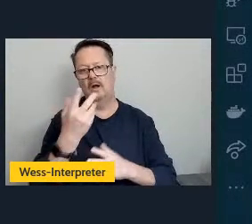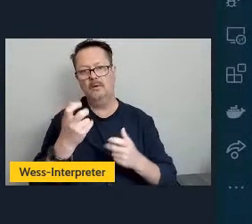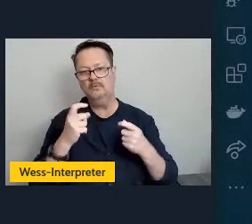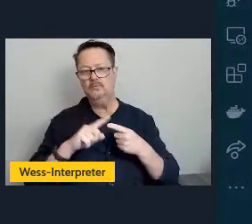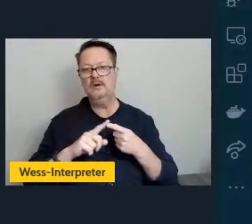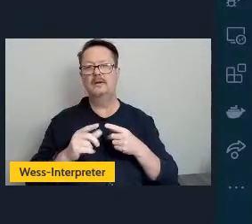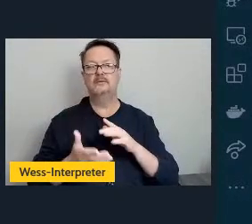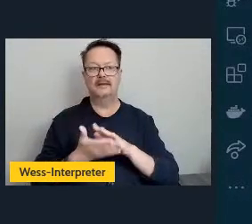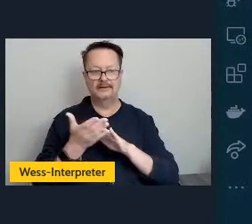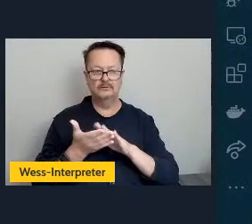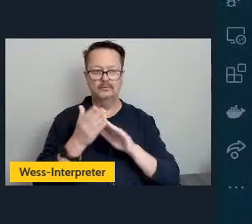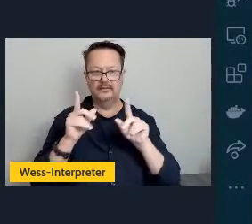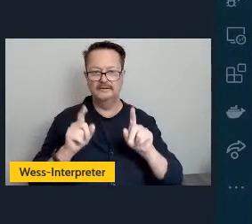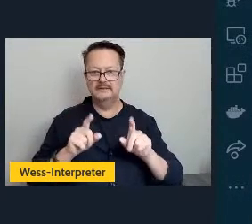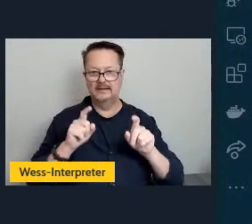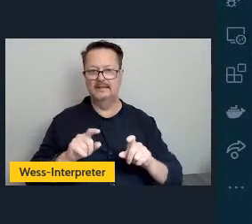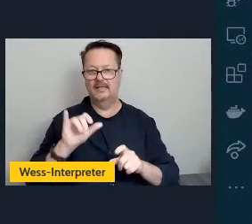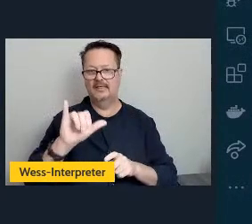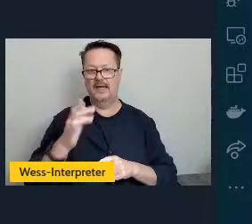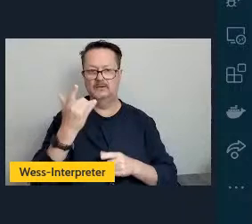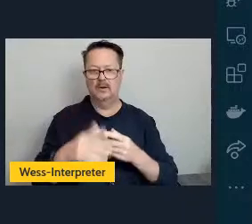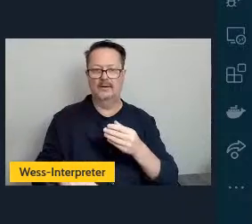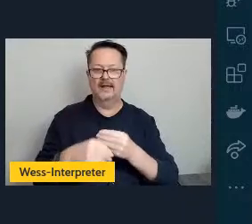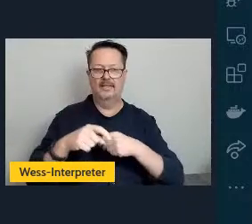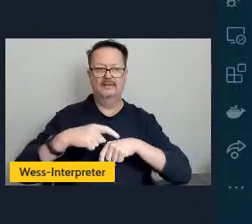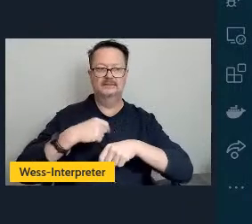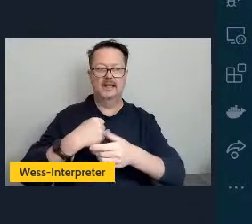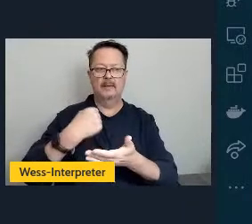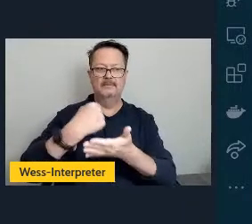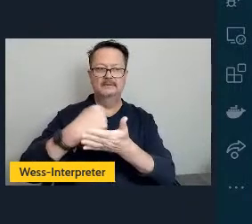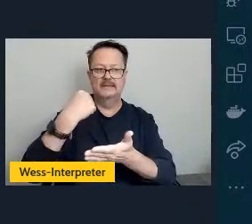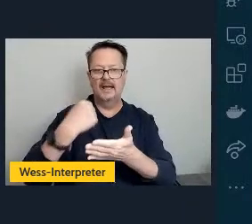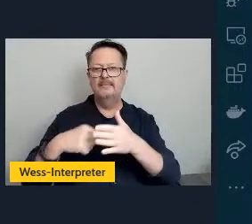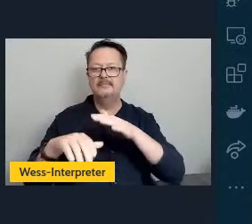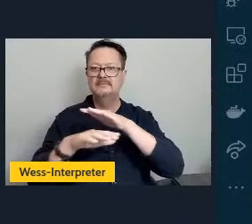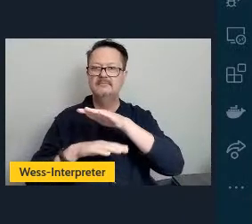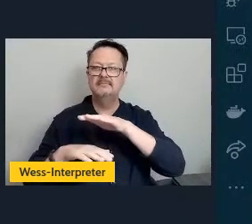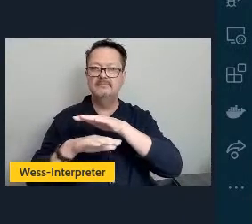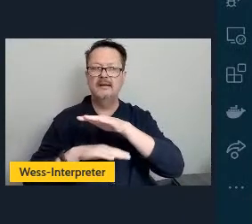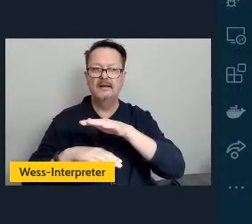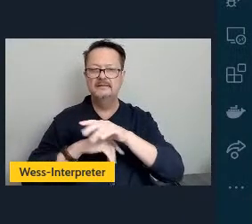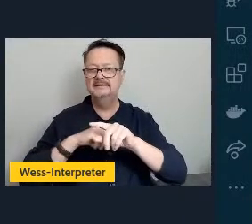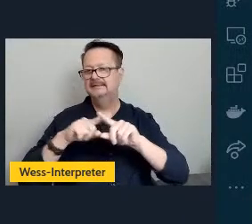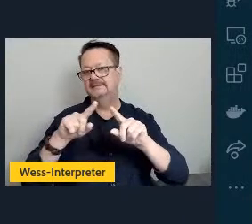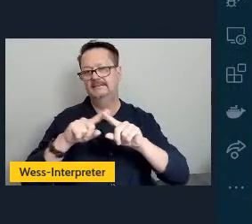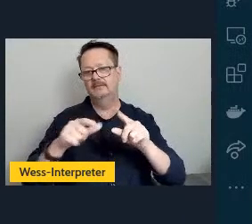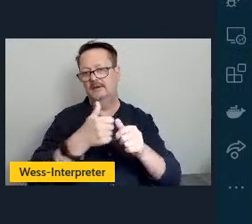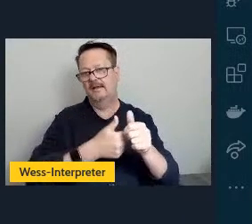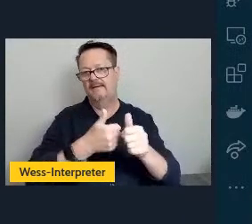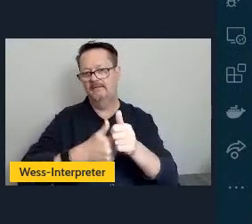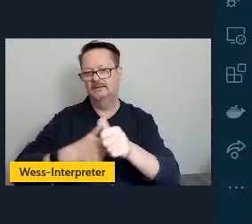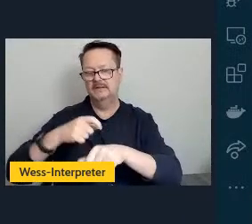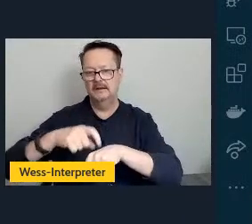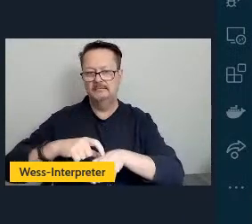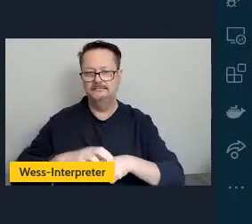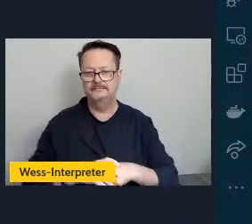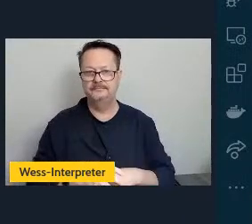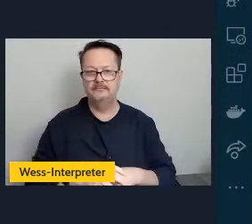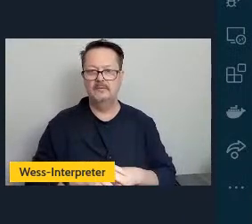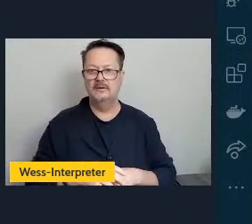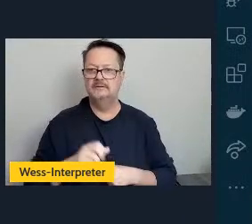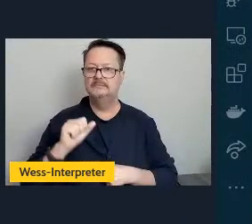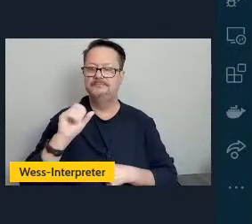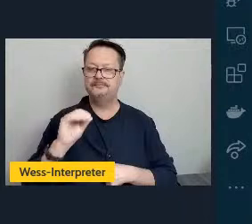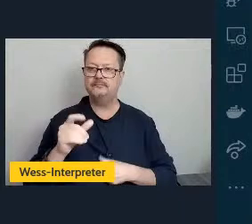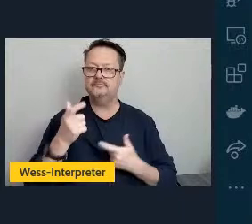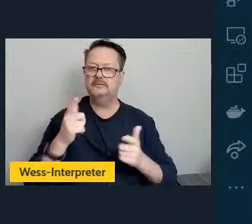our tests, this is why we added a timestamp here, which is basically different every time. So